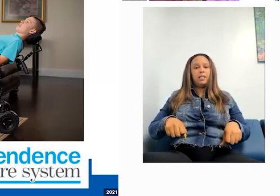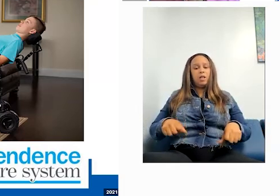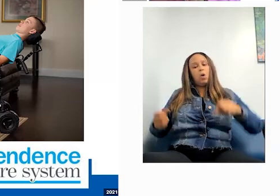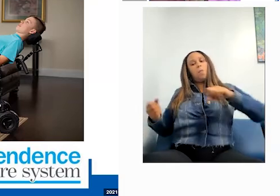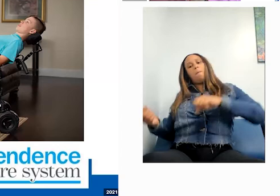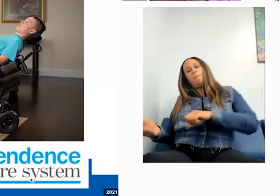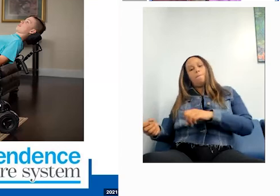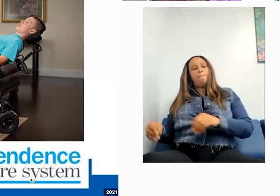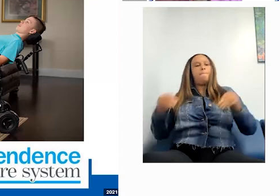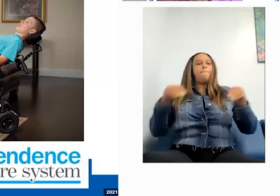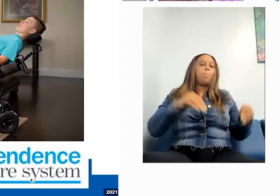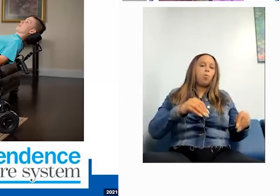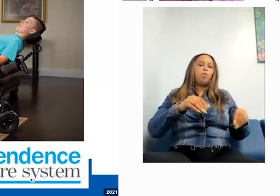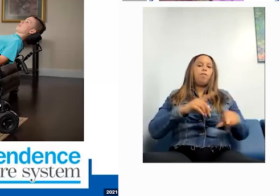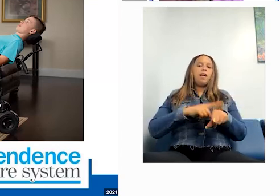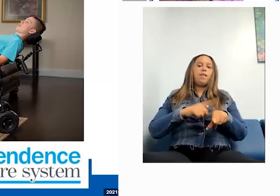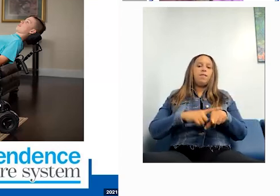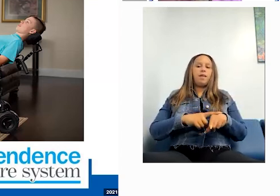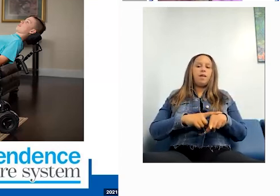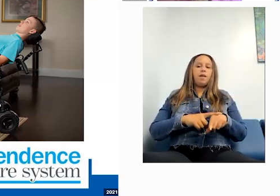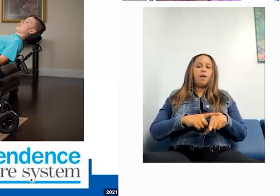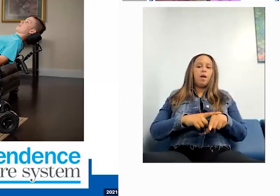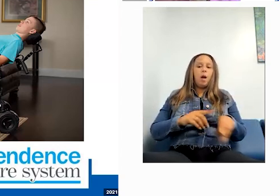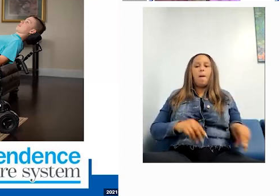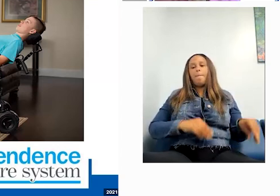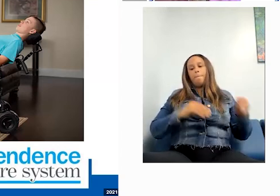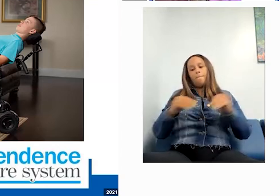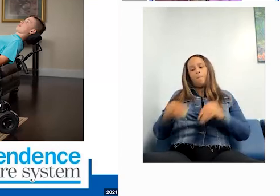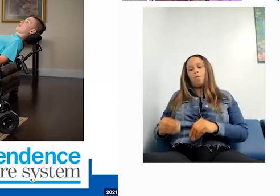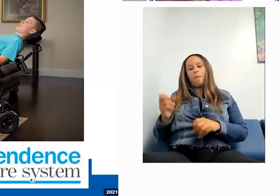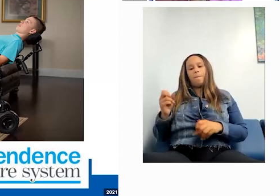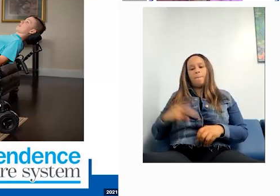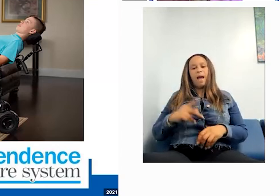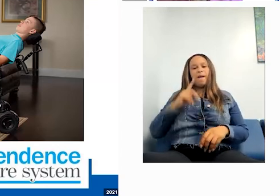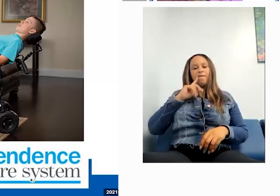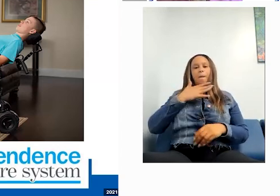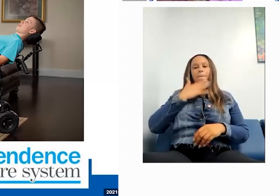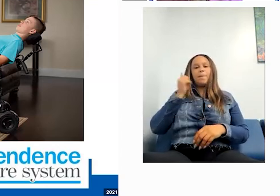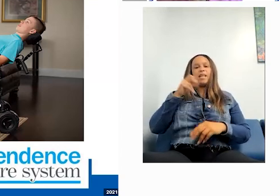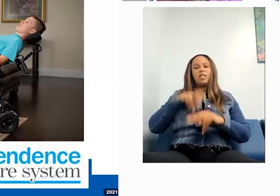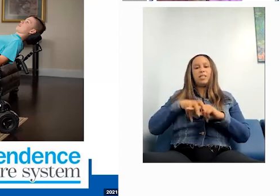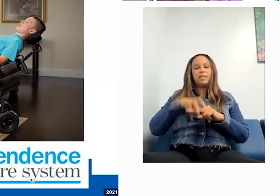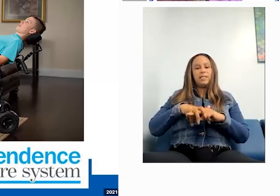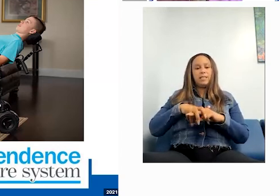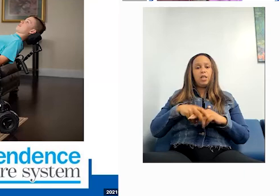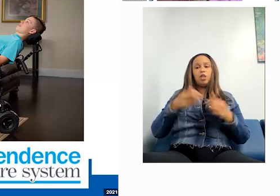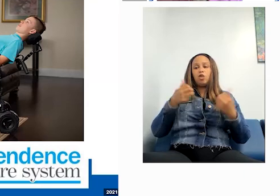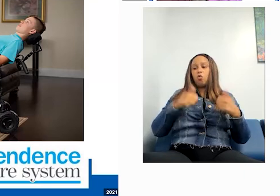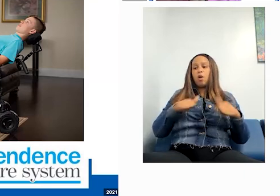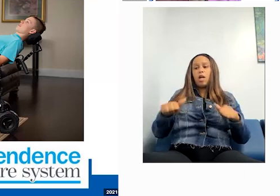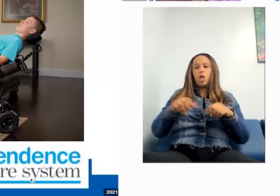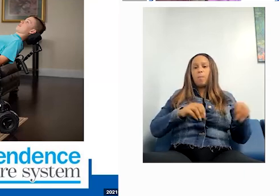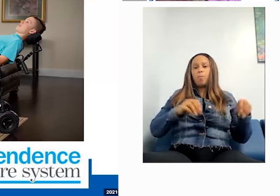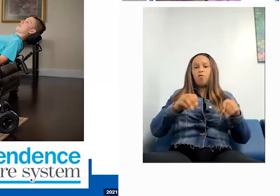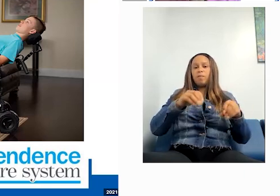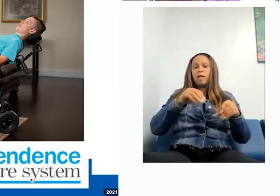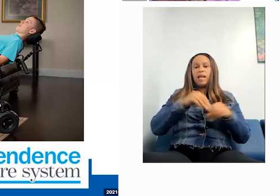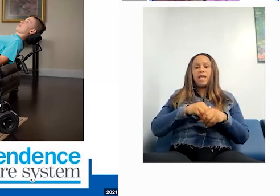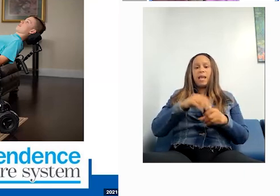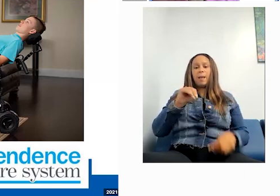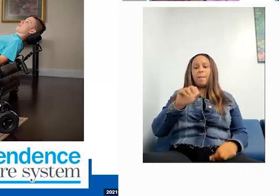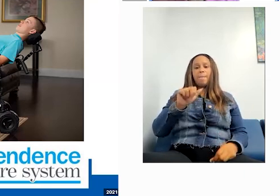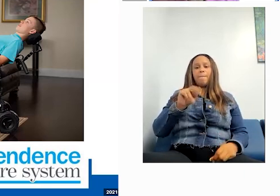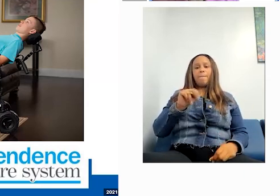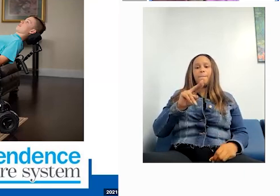return themselves back to a functional and upright posture. So any movement in the manual chair, you want to be sure